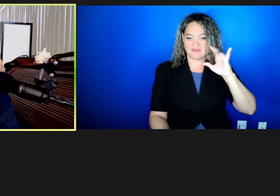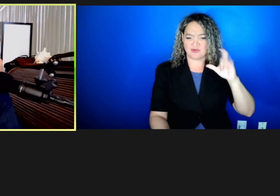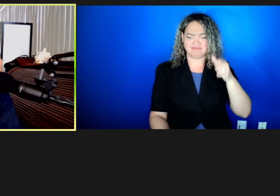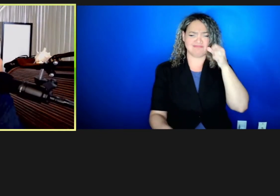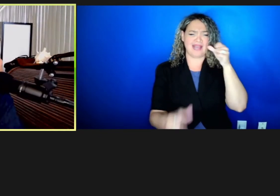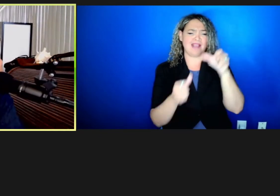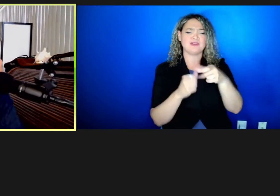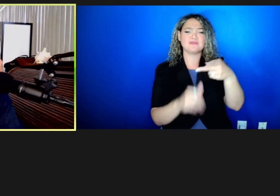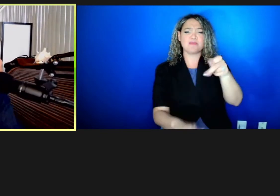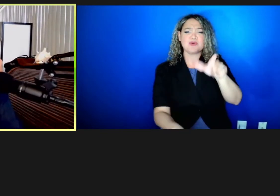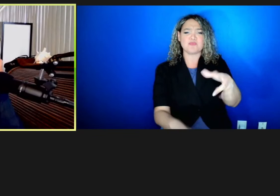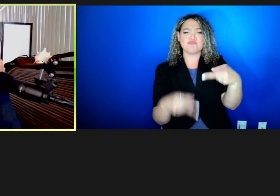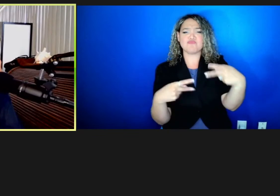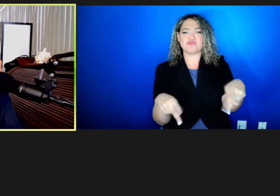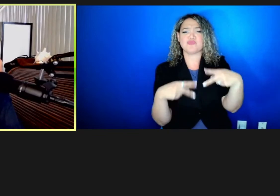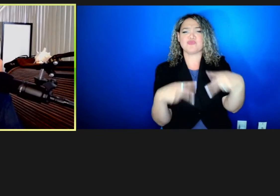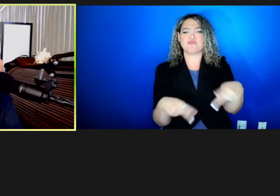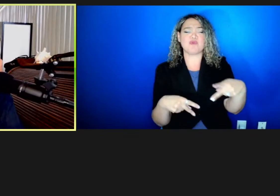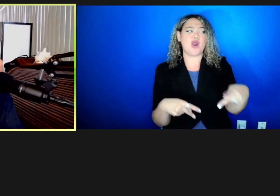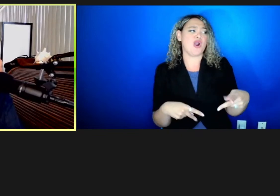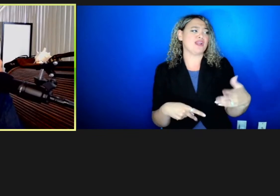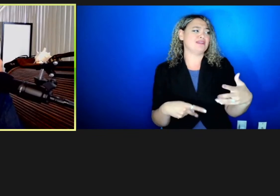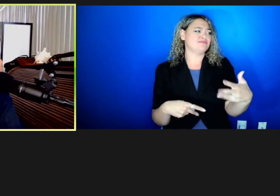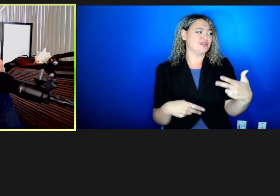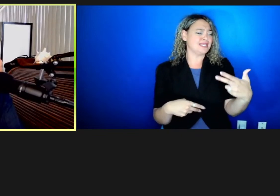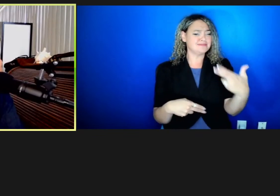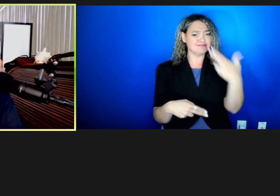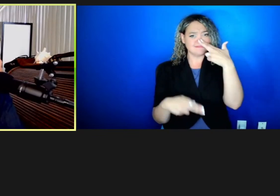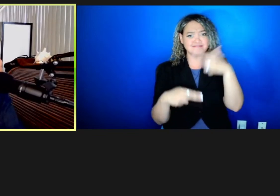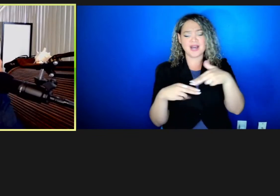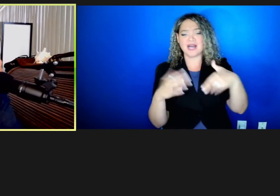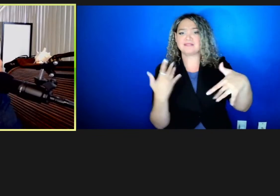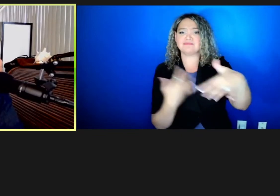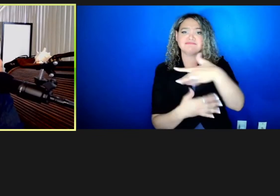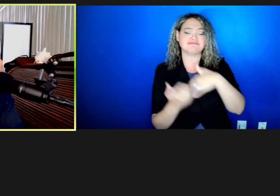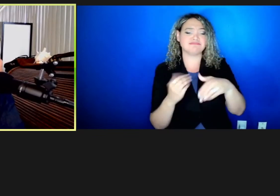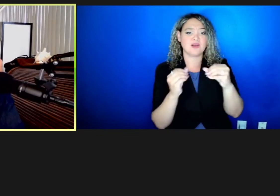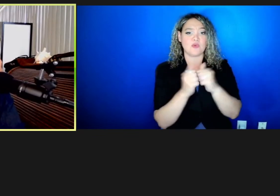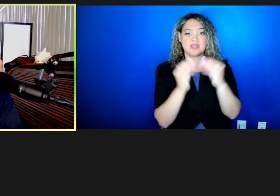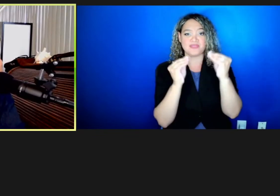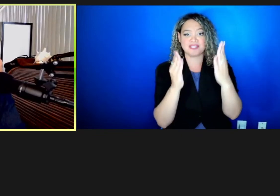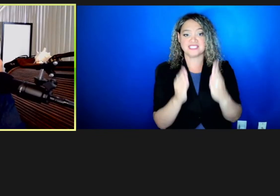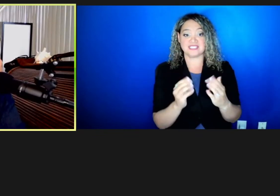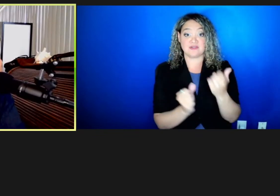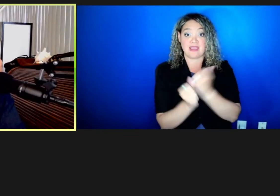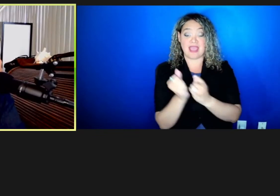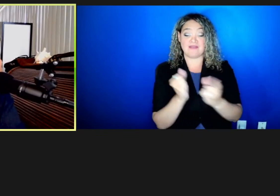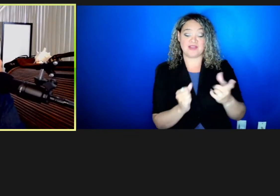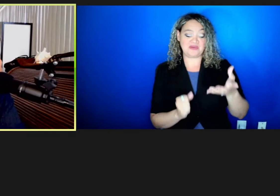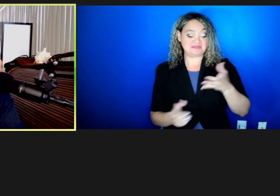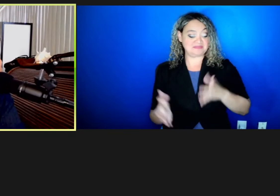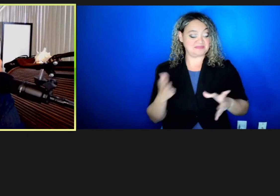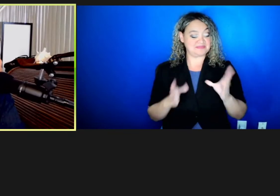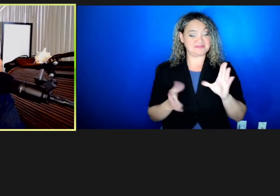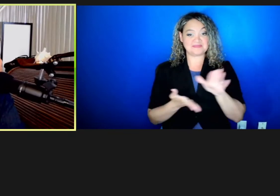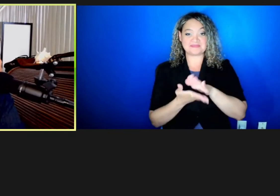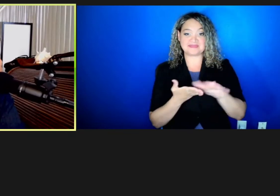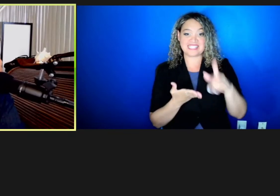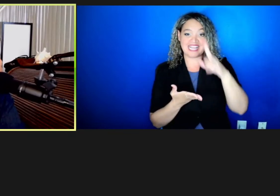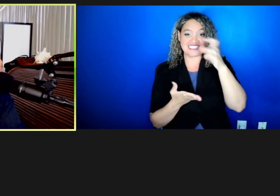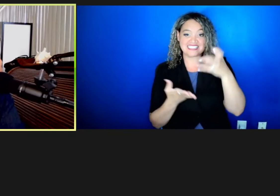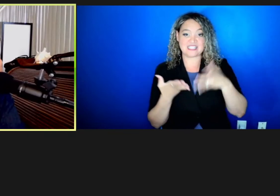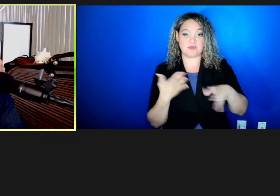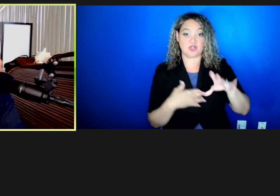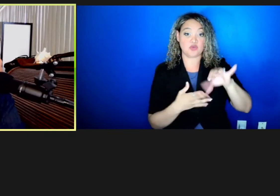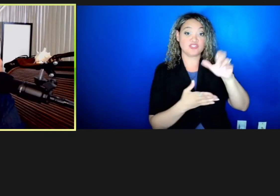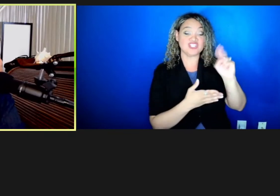gracious backyard of one of our teachers. Everyone was dressed in fashionable summer chic as Jean